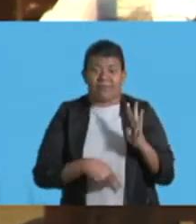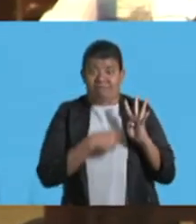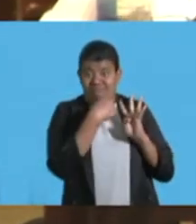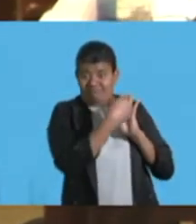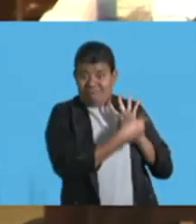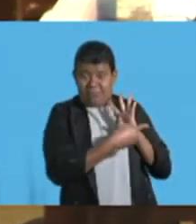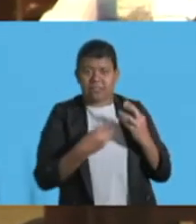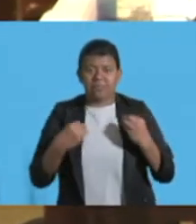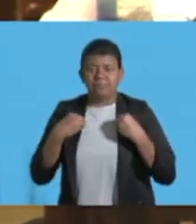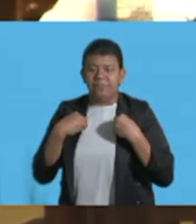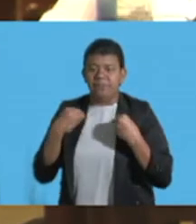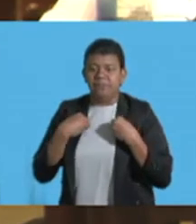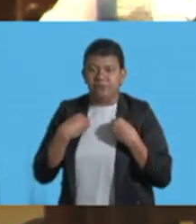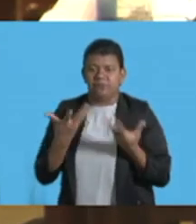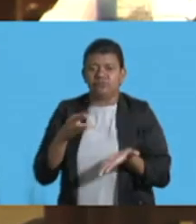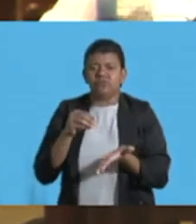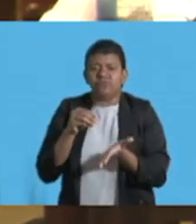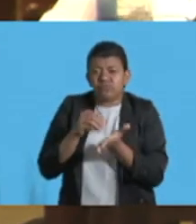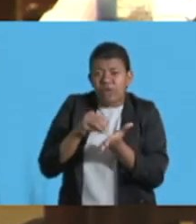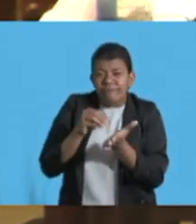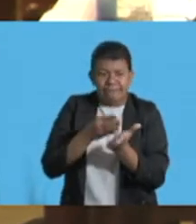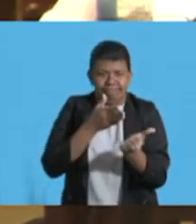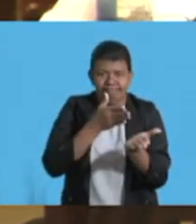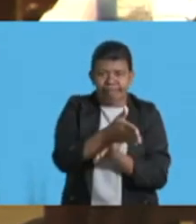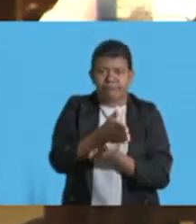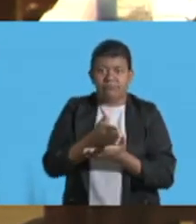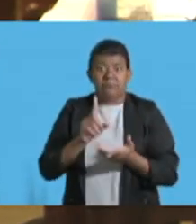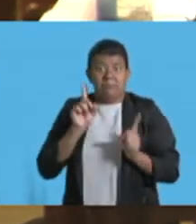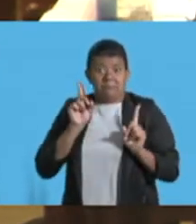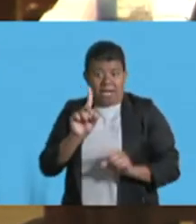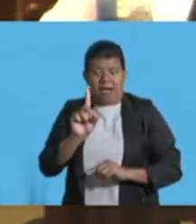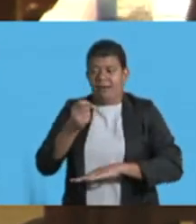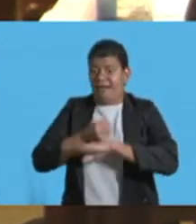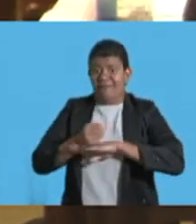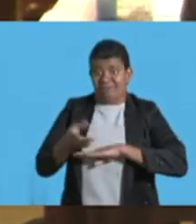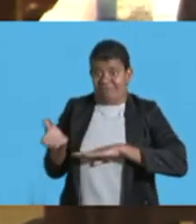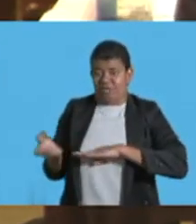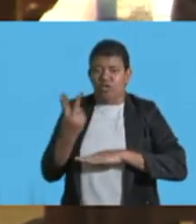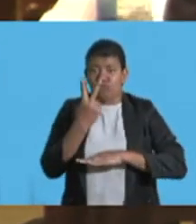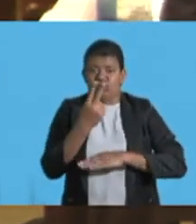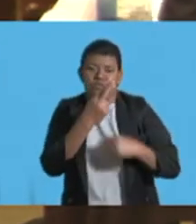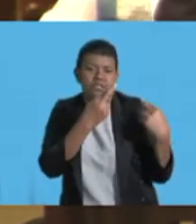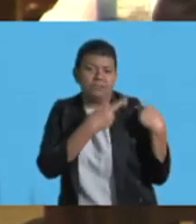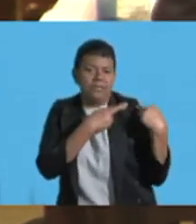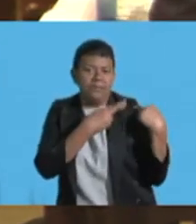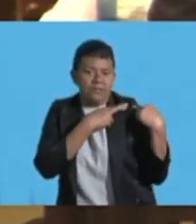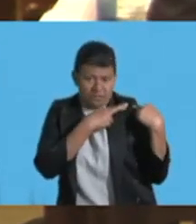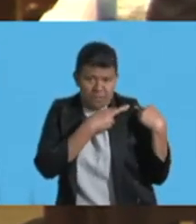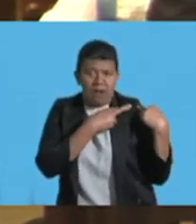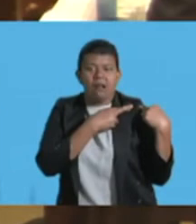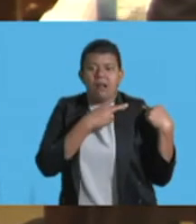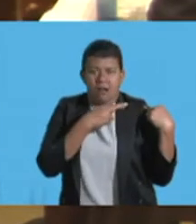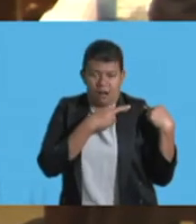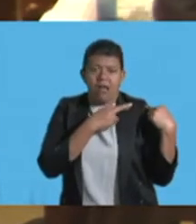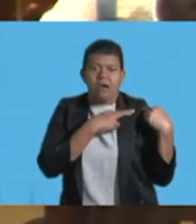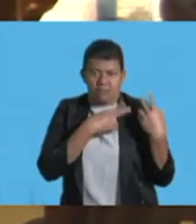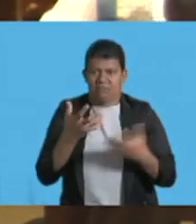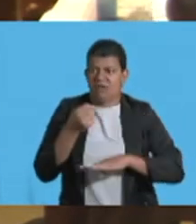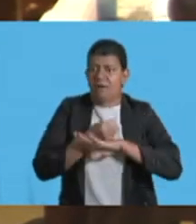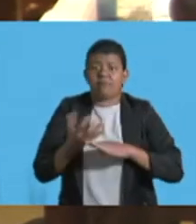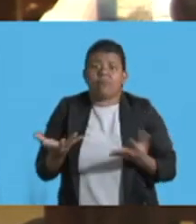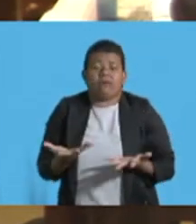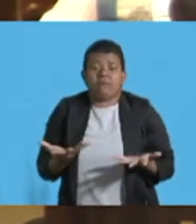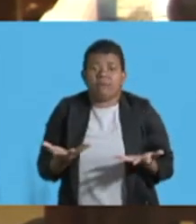Shipping Services facilitates the remaining 2 routes under, namely, Upper and Lower